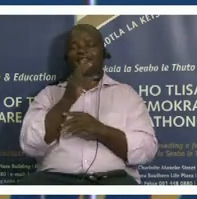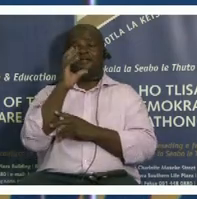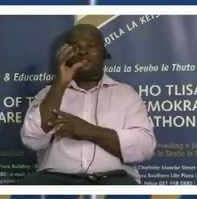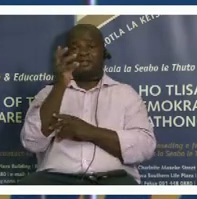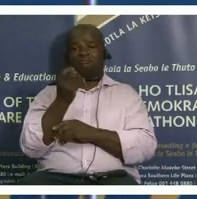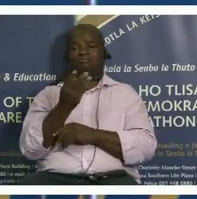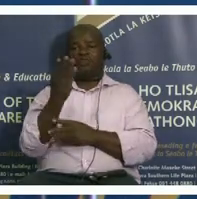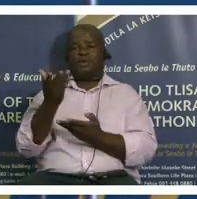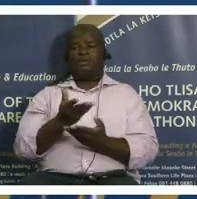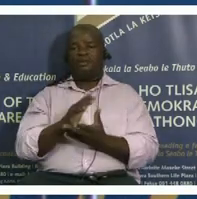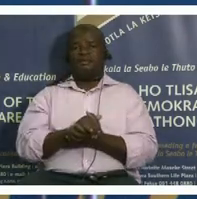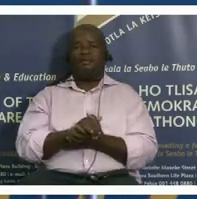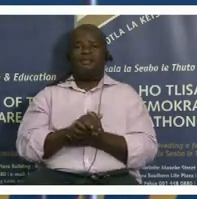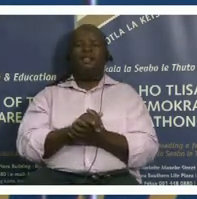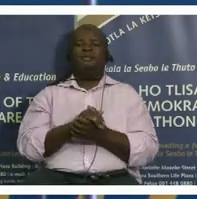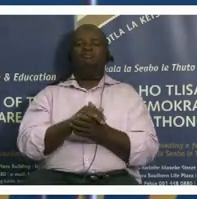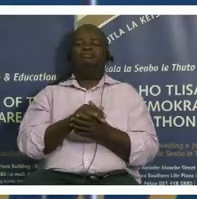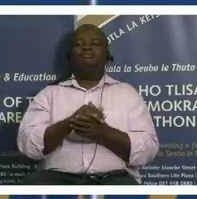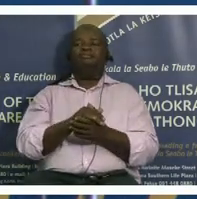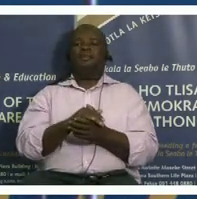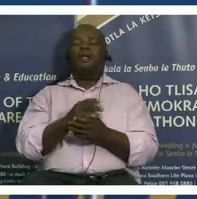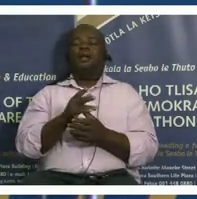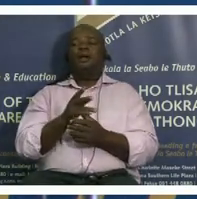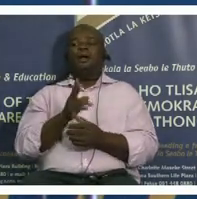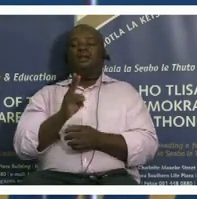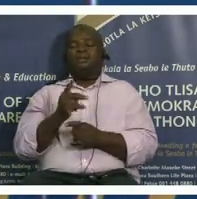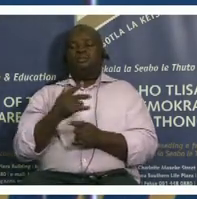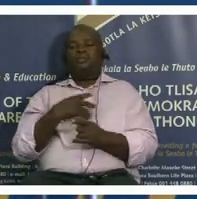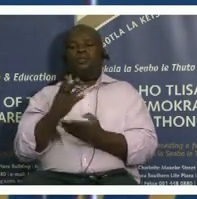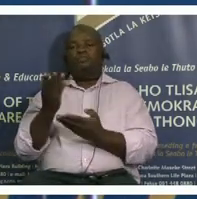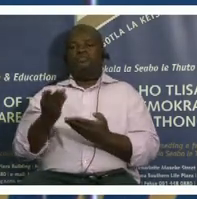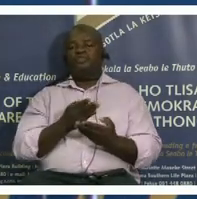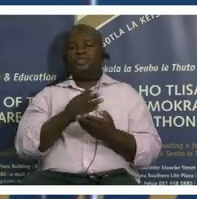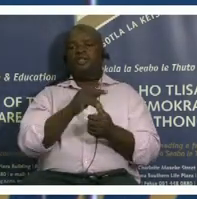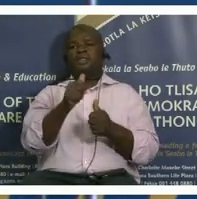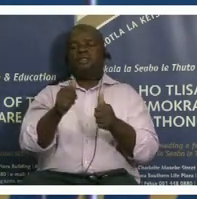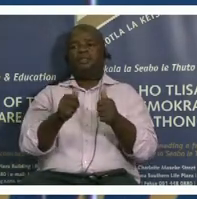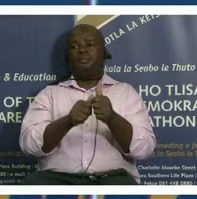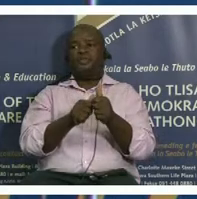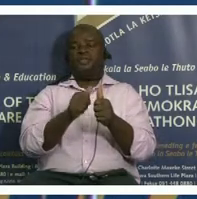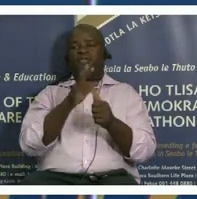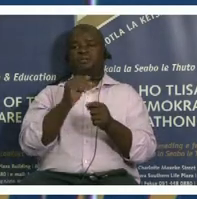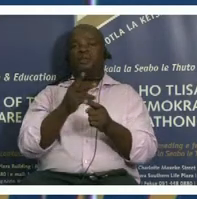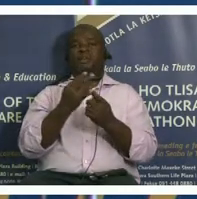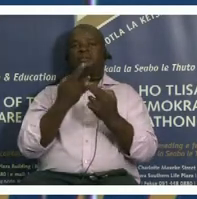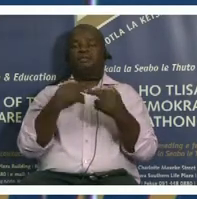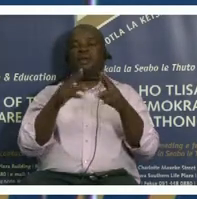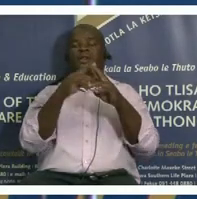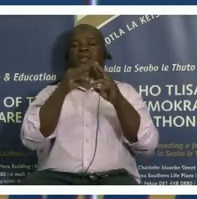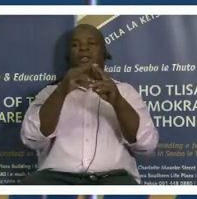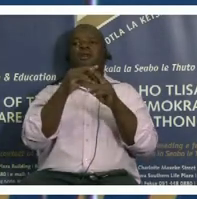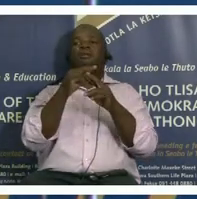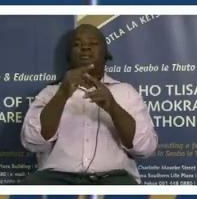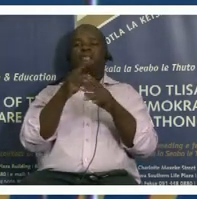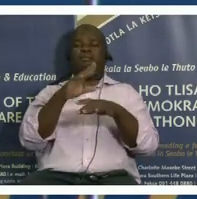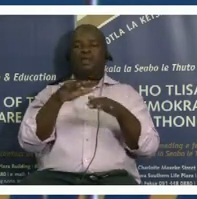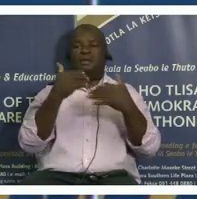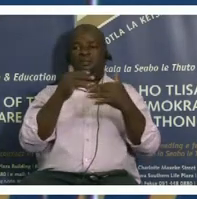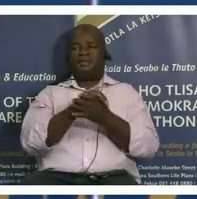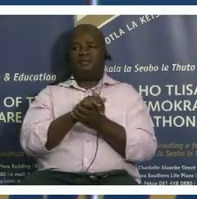I would like to also welcome the Deputy Speaker to the National Assembly.